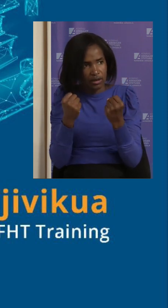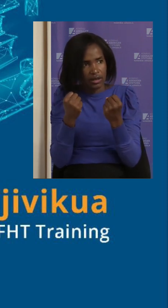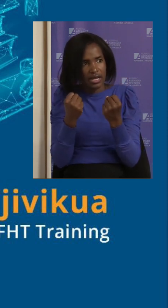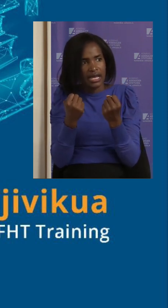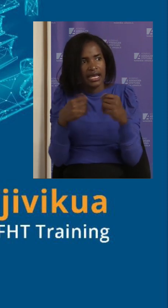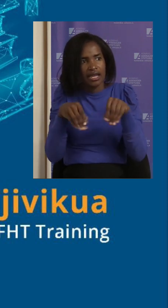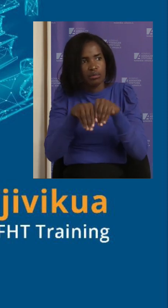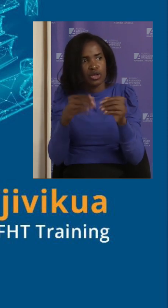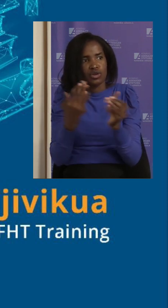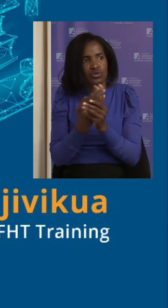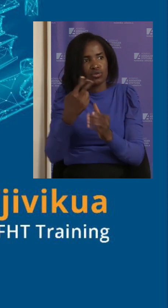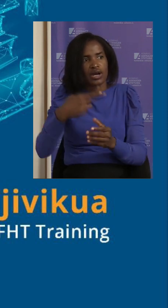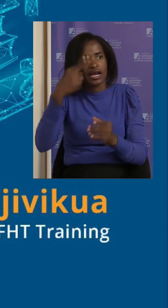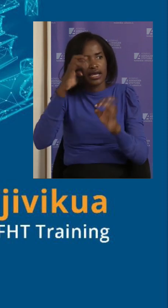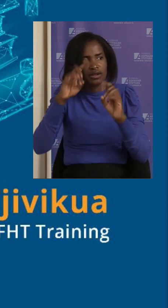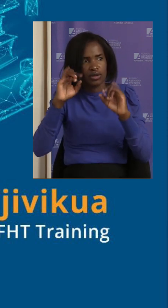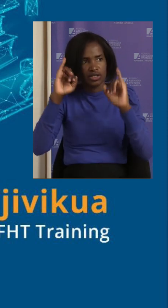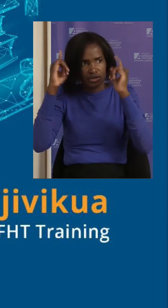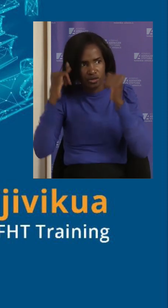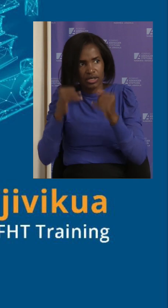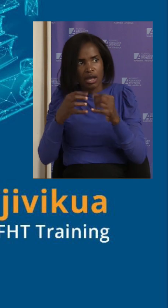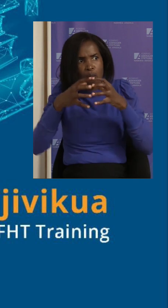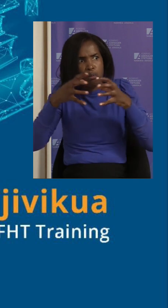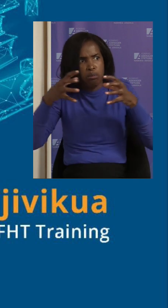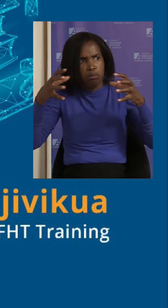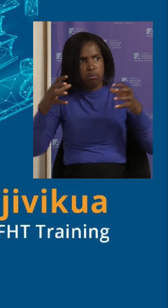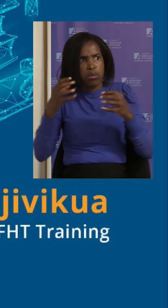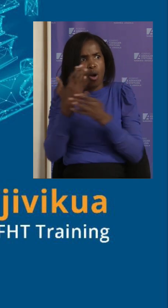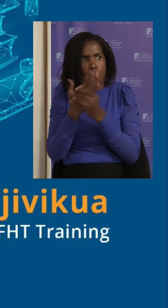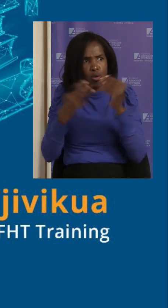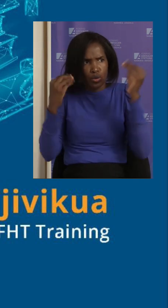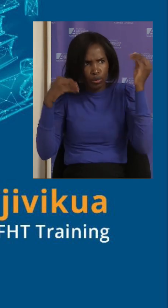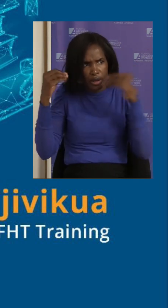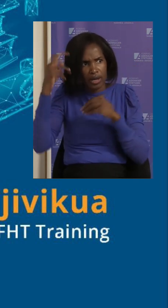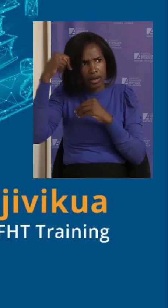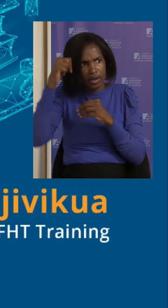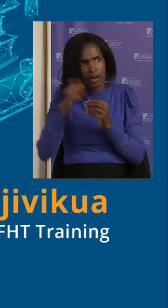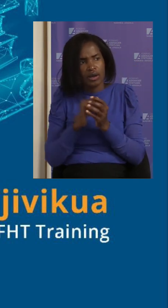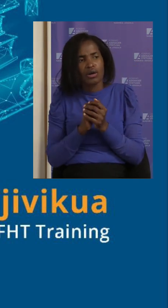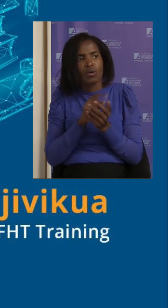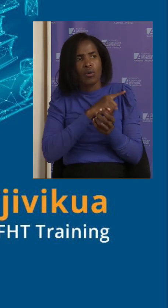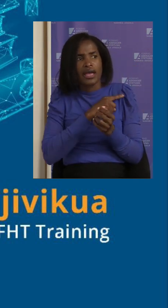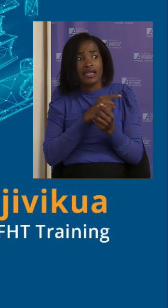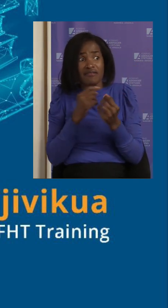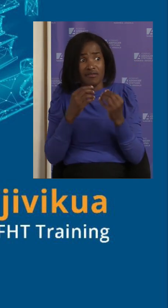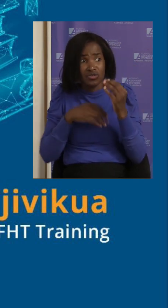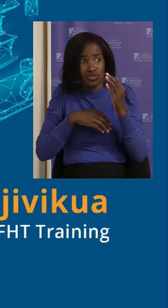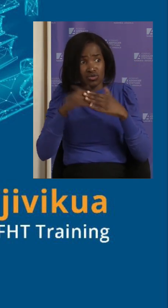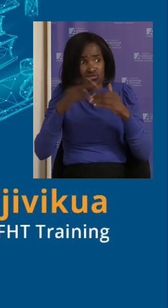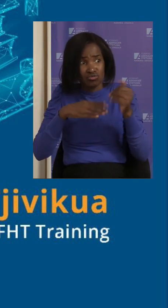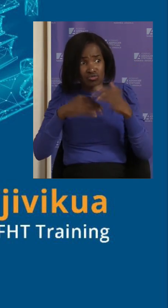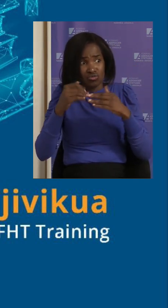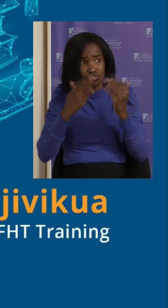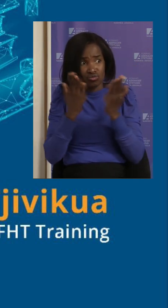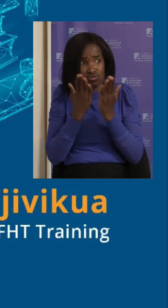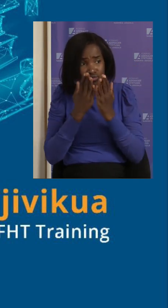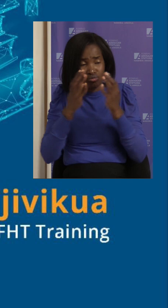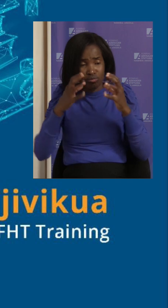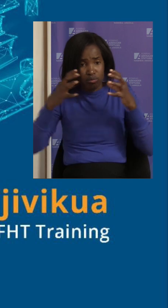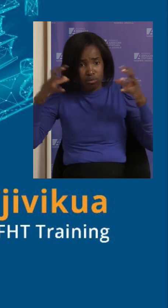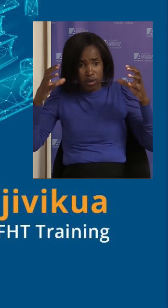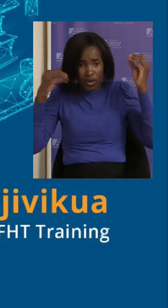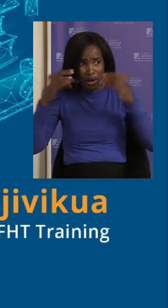higher education institutions, expand and reconstitute existing ones for the purpose of greater access for the youth, and